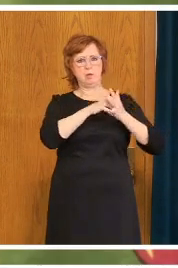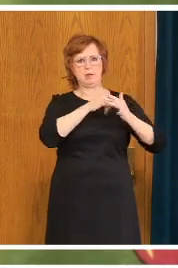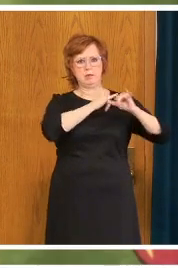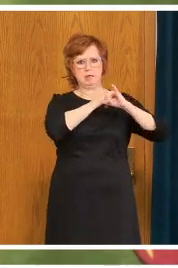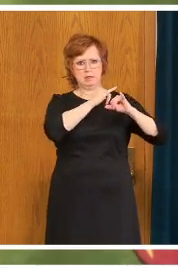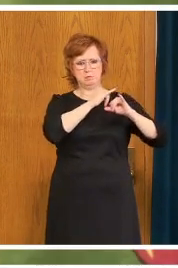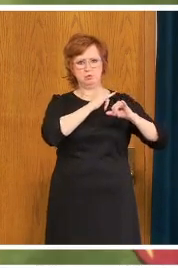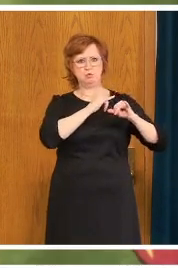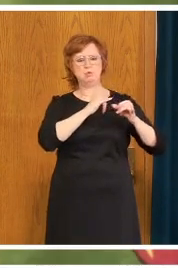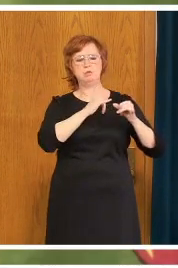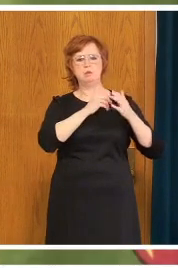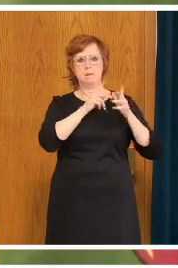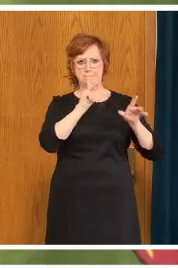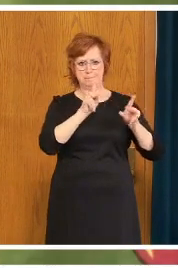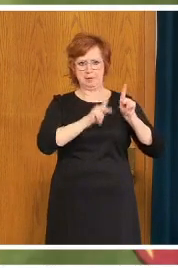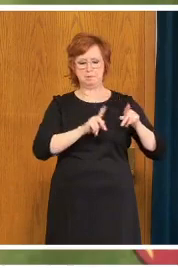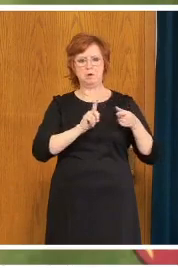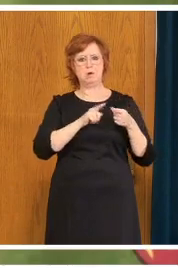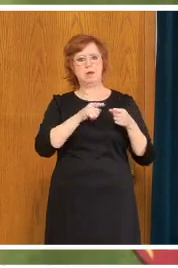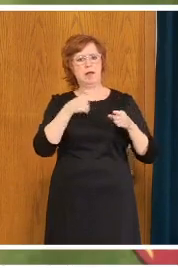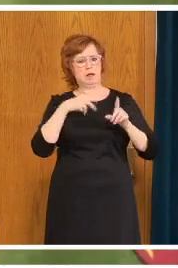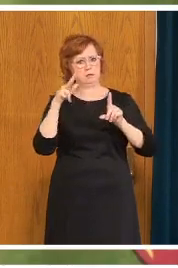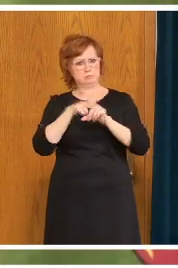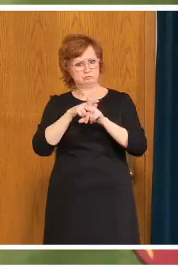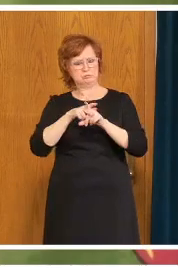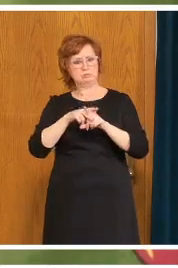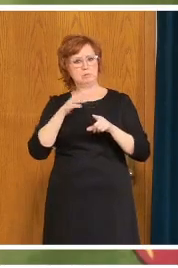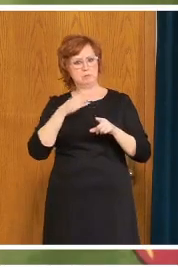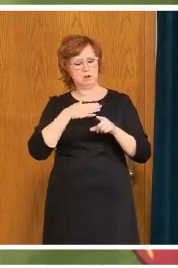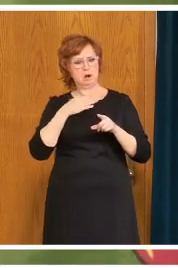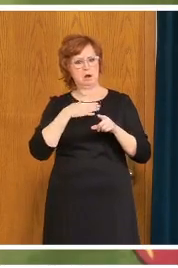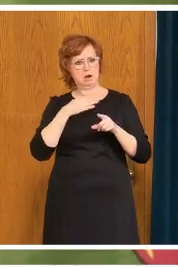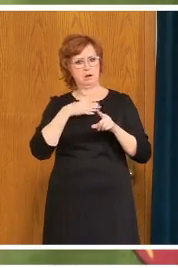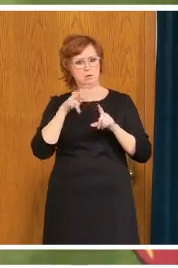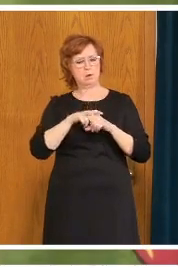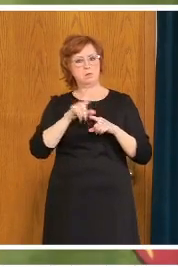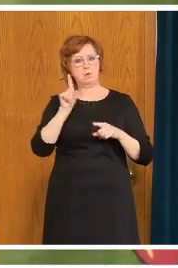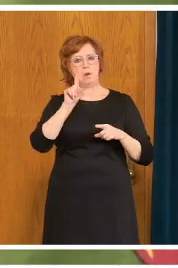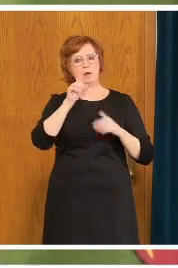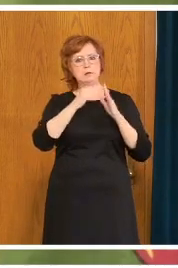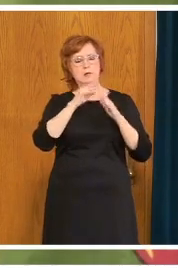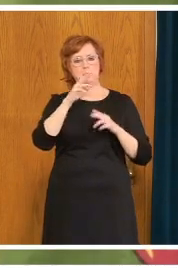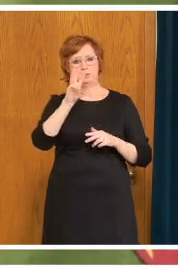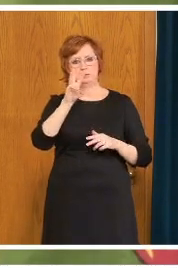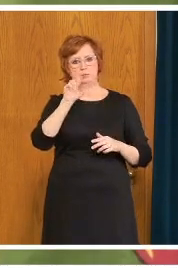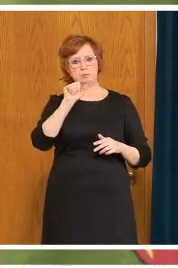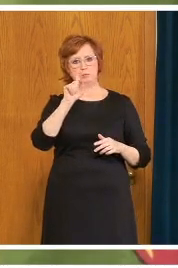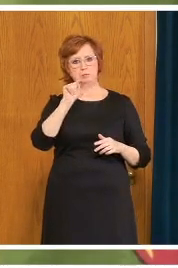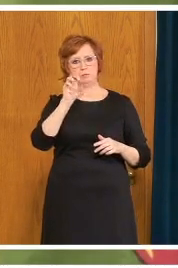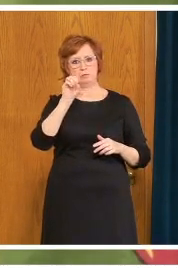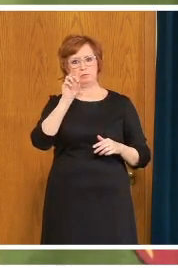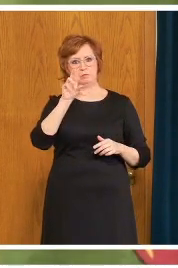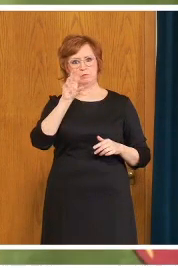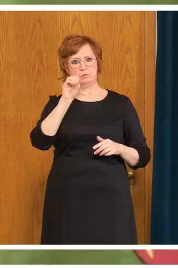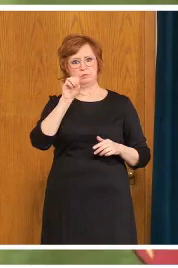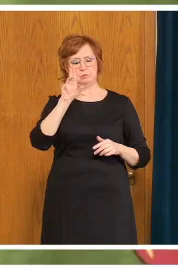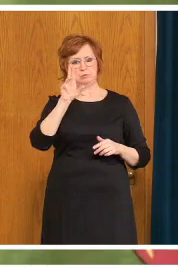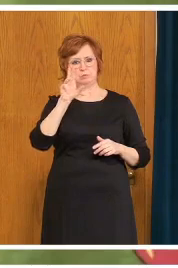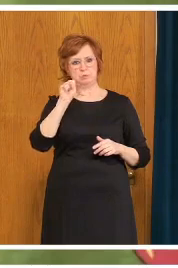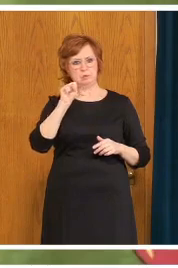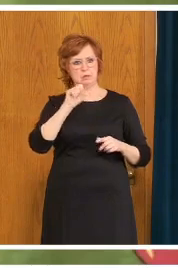in Watrous, which was using the AstraZeneca vaccine at that clinic. They were turned away because they didn't meet the